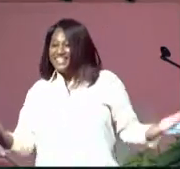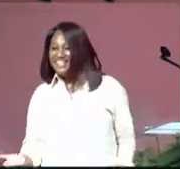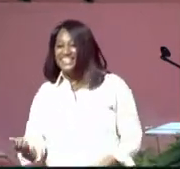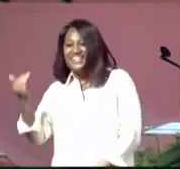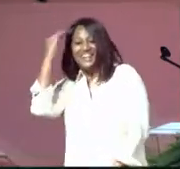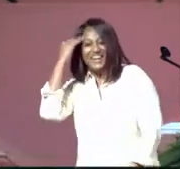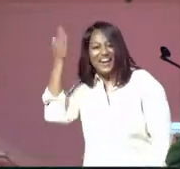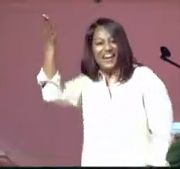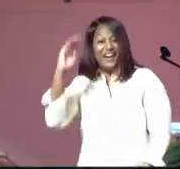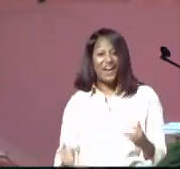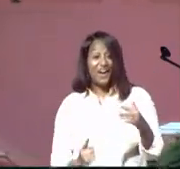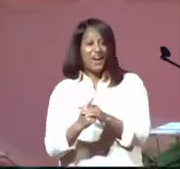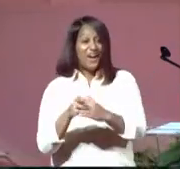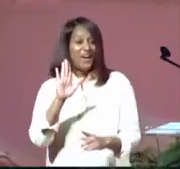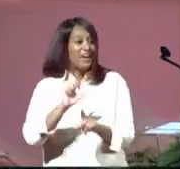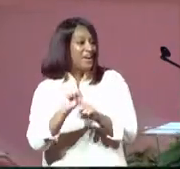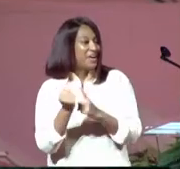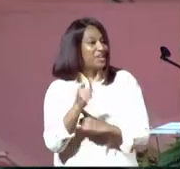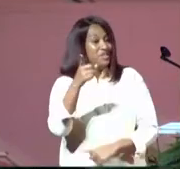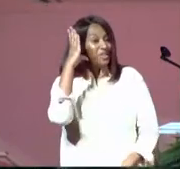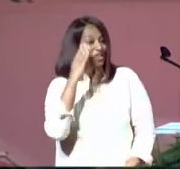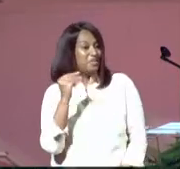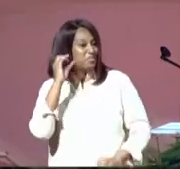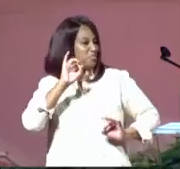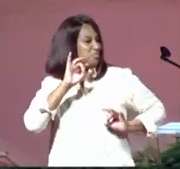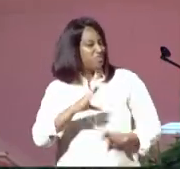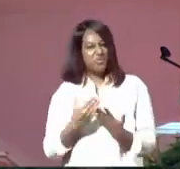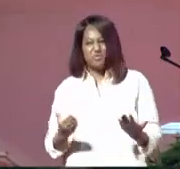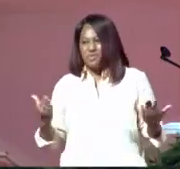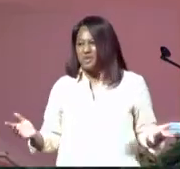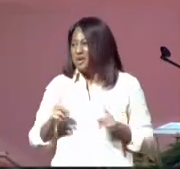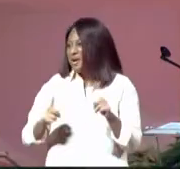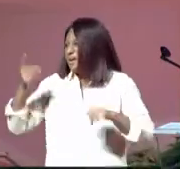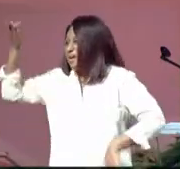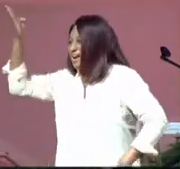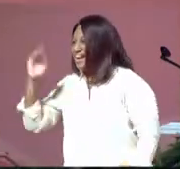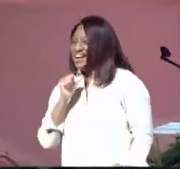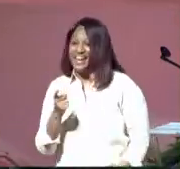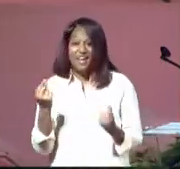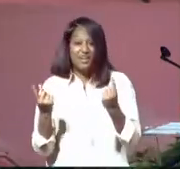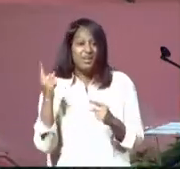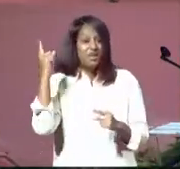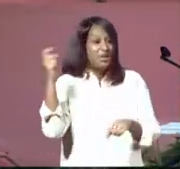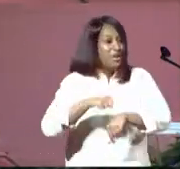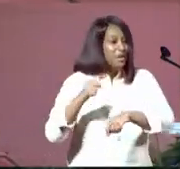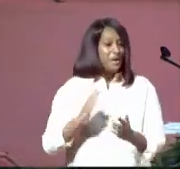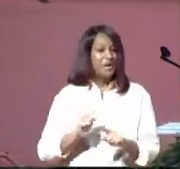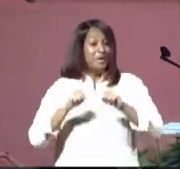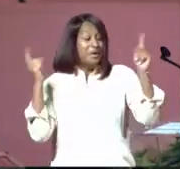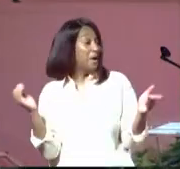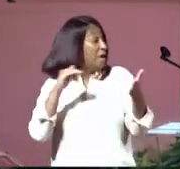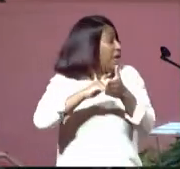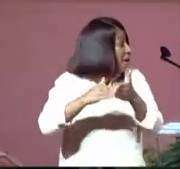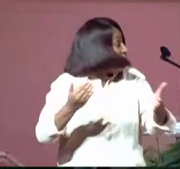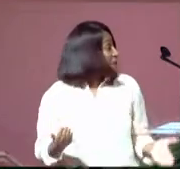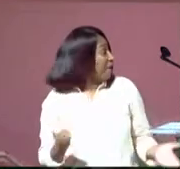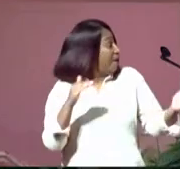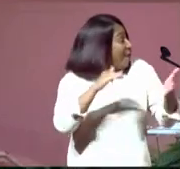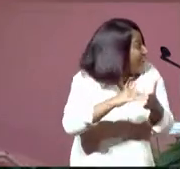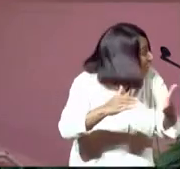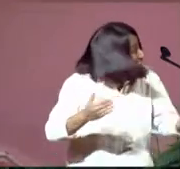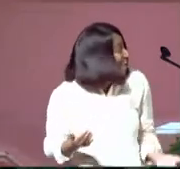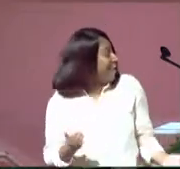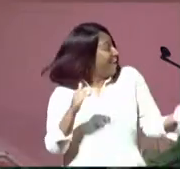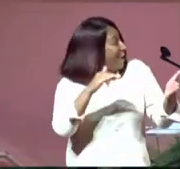God come through while you were going through? And God didn't just do it one time, but God did it over and over